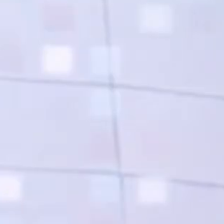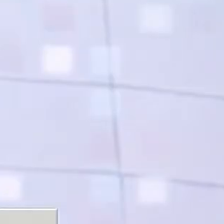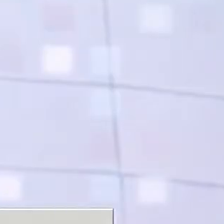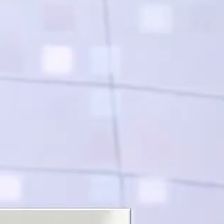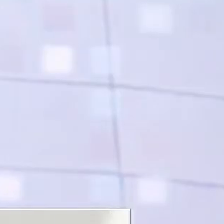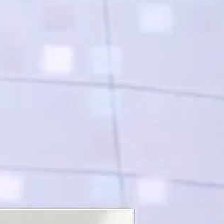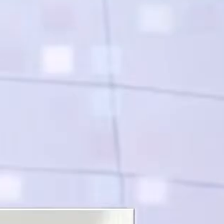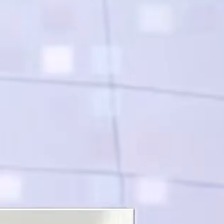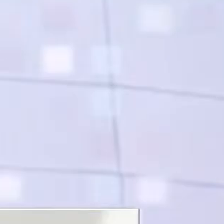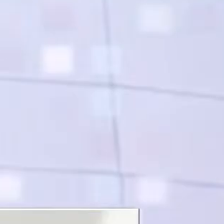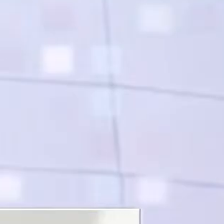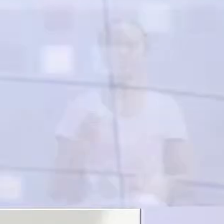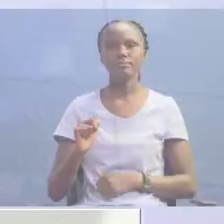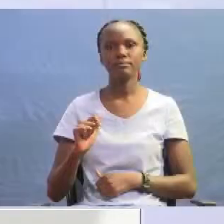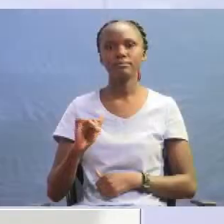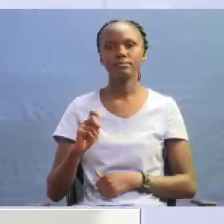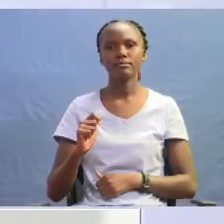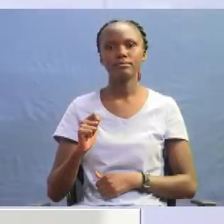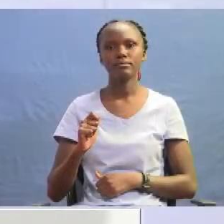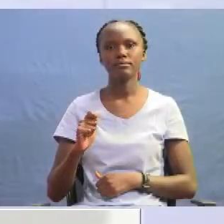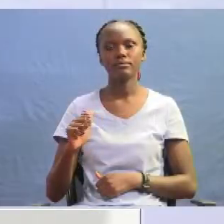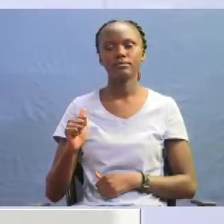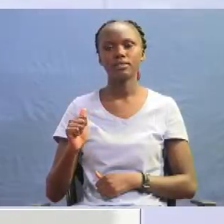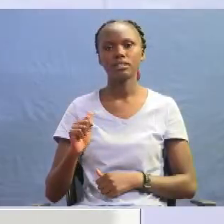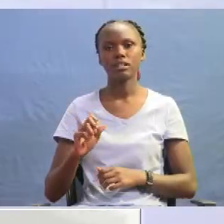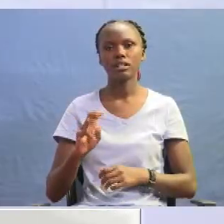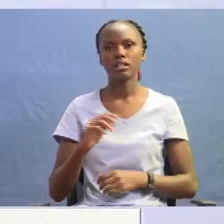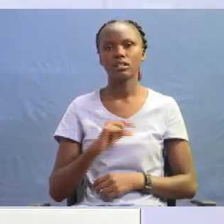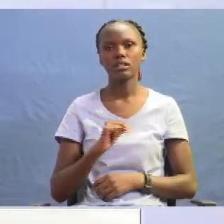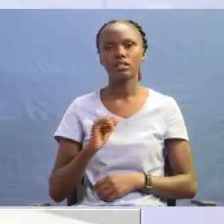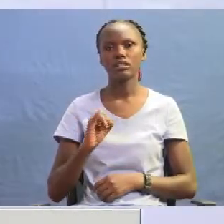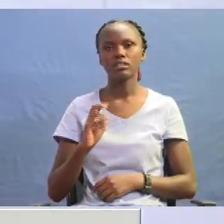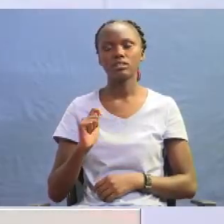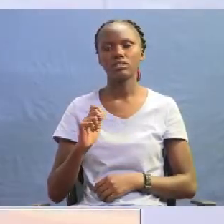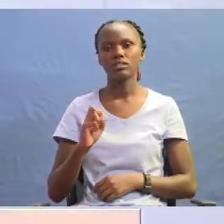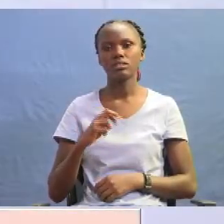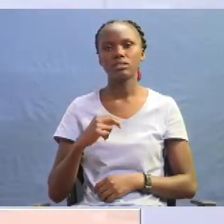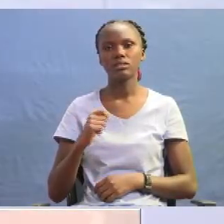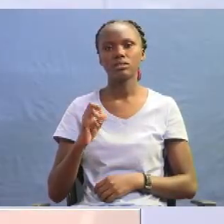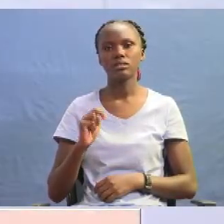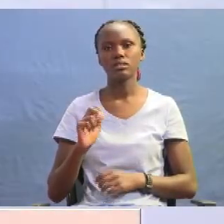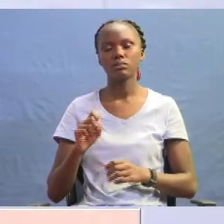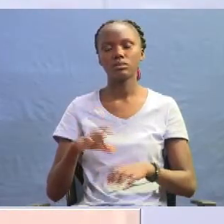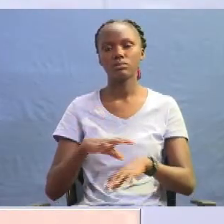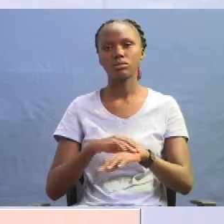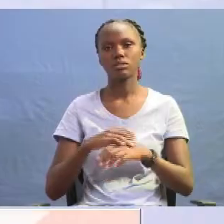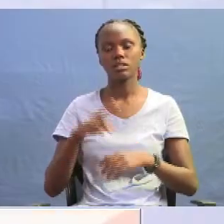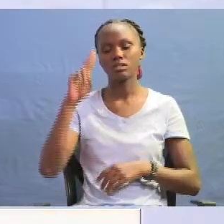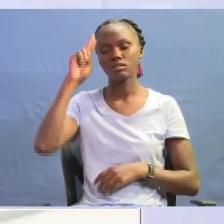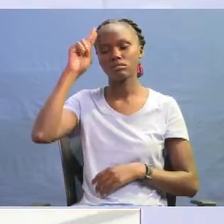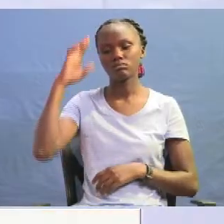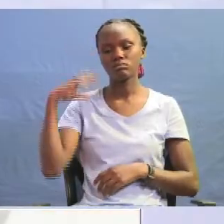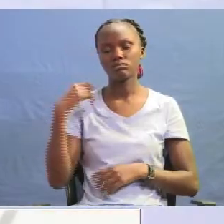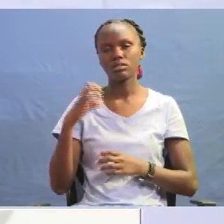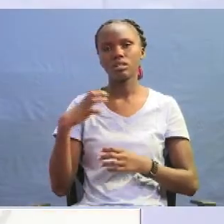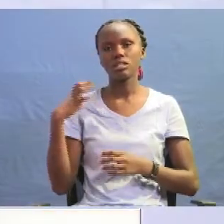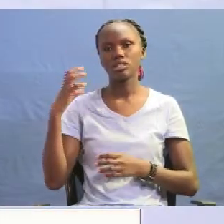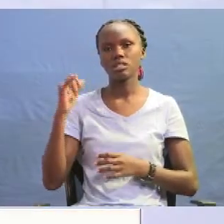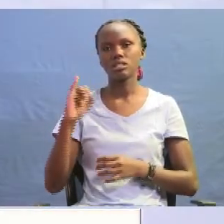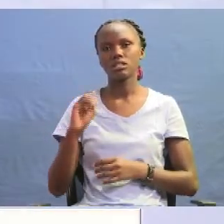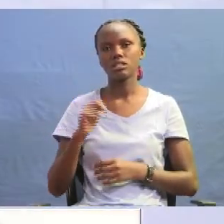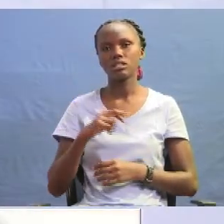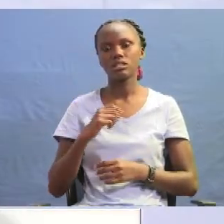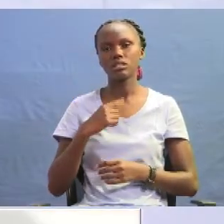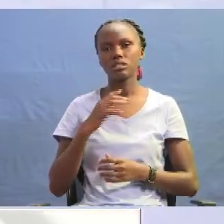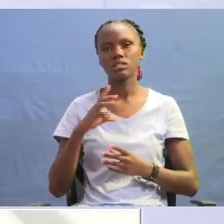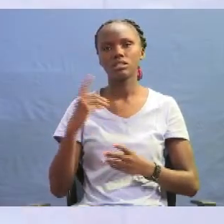Alright, Manyata Member of Parliament Gitonga Mukunji has sued Inspector General of Police Douglas Kanja, Directorate